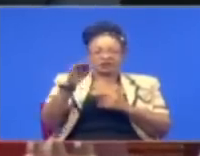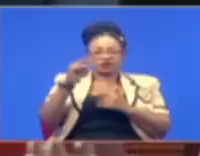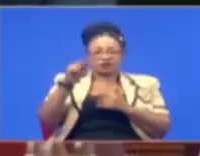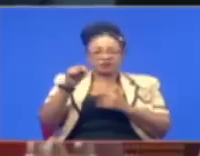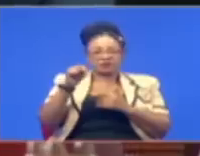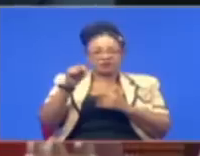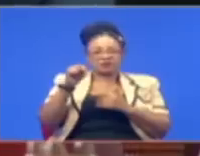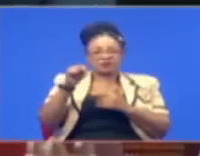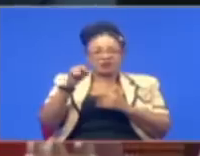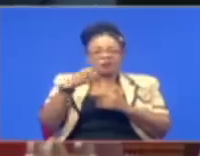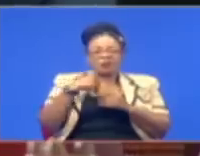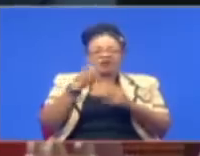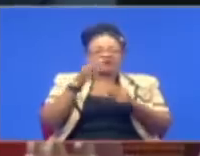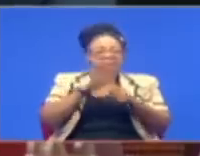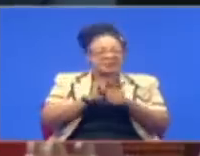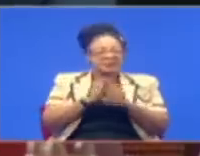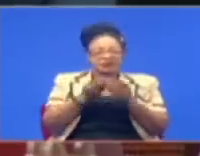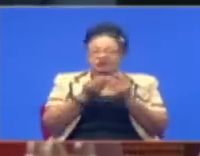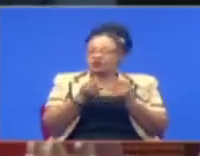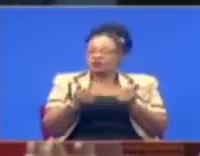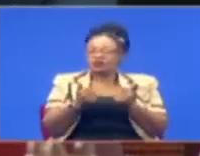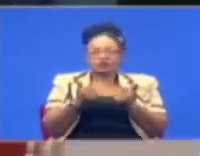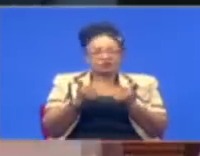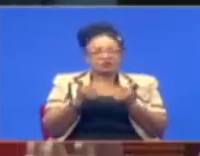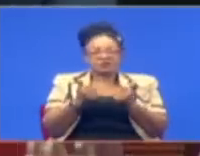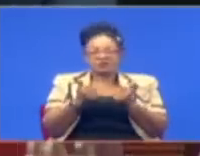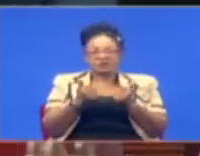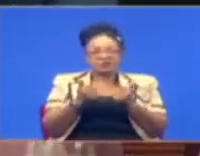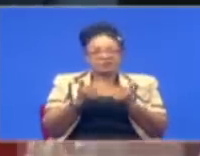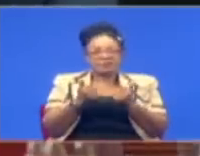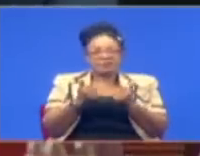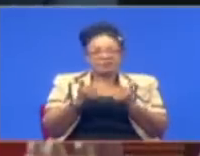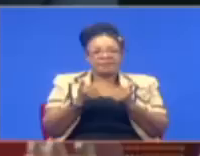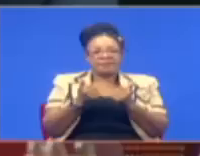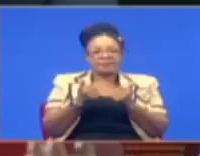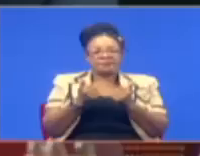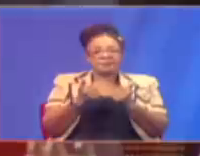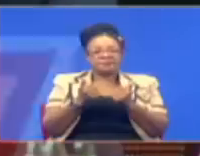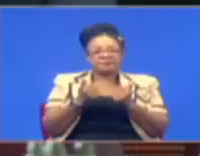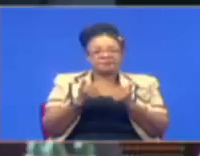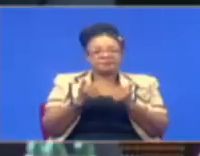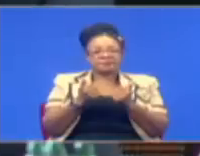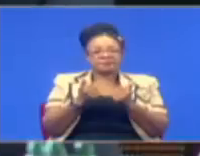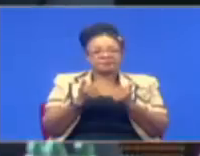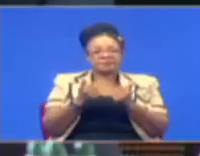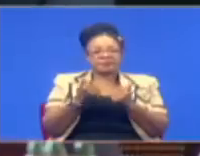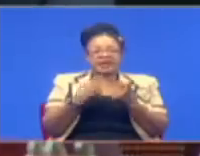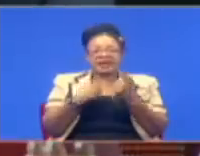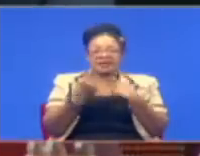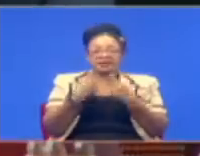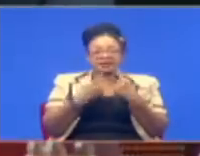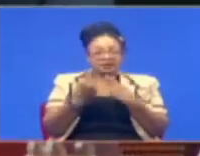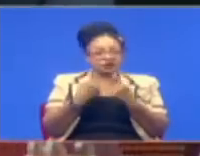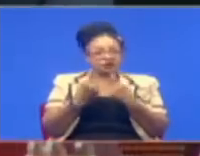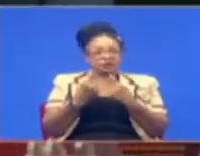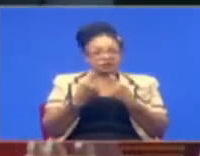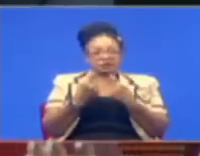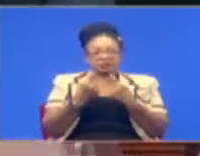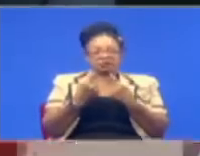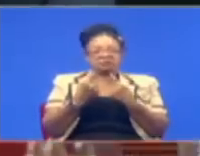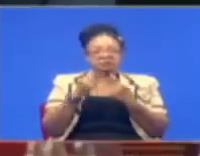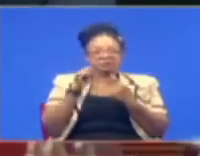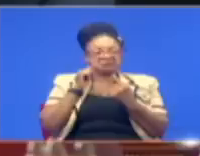are many solutions to it. The solution of a discussion would be the best.